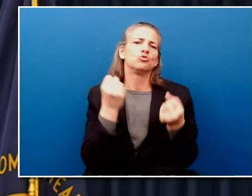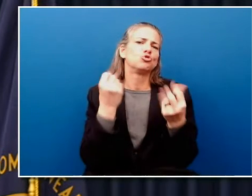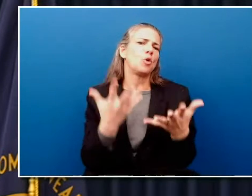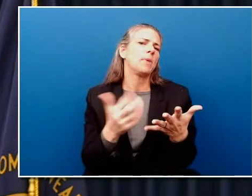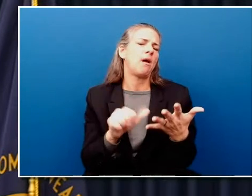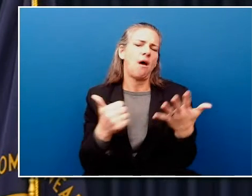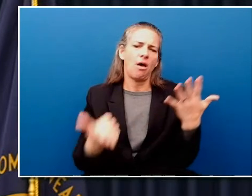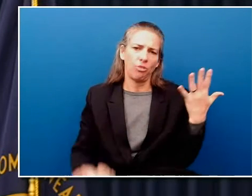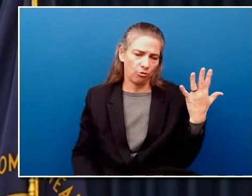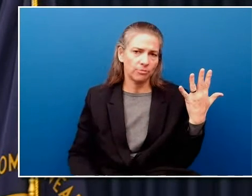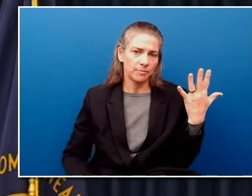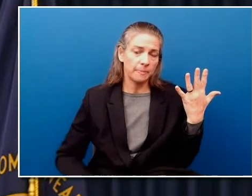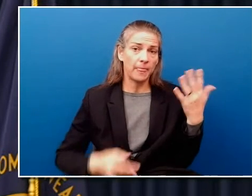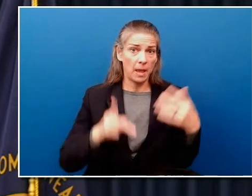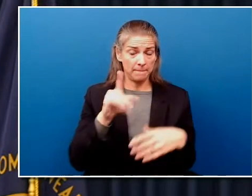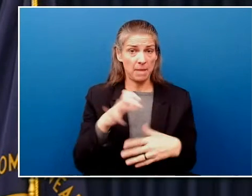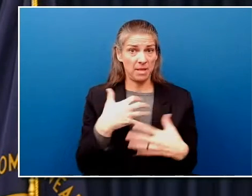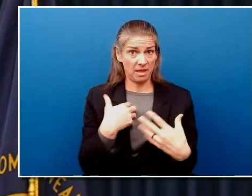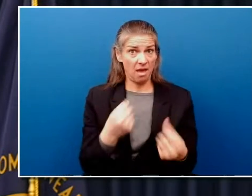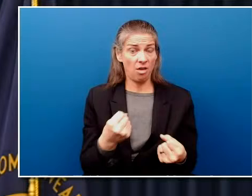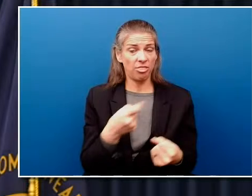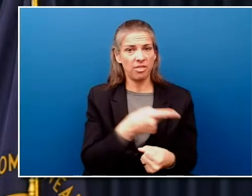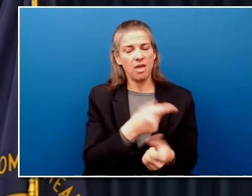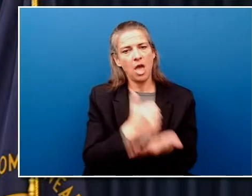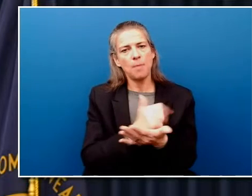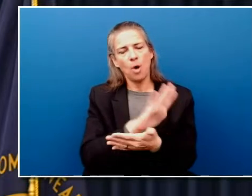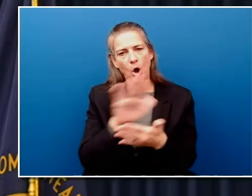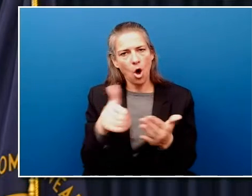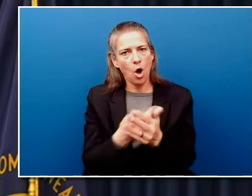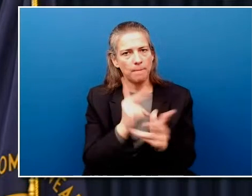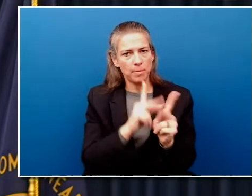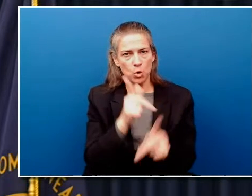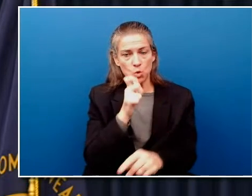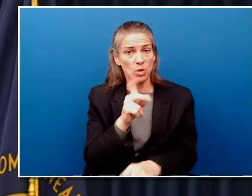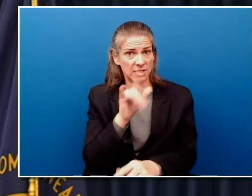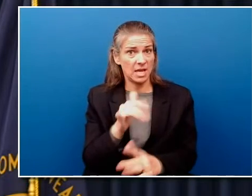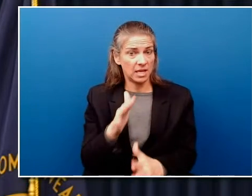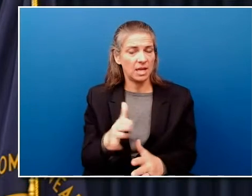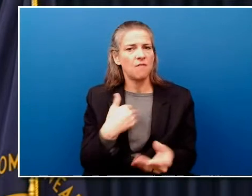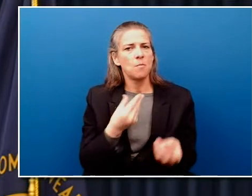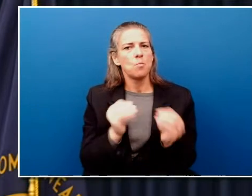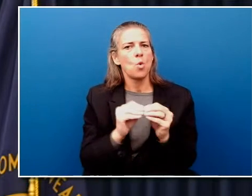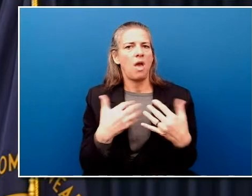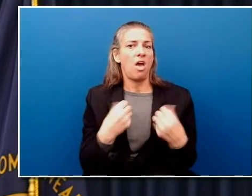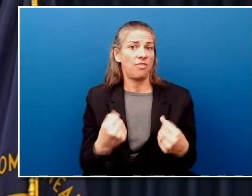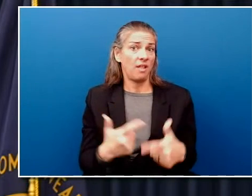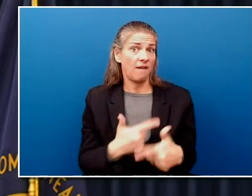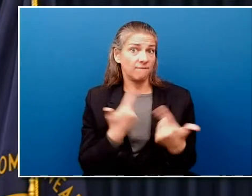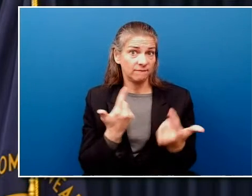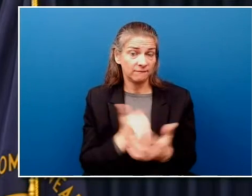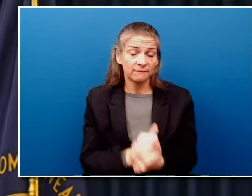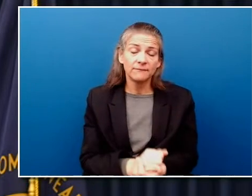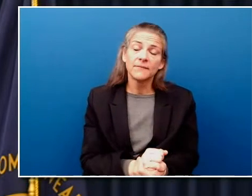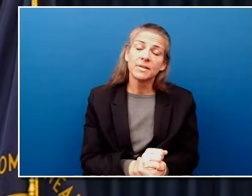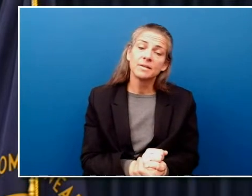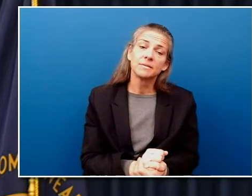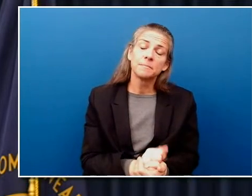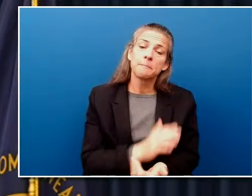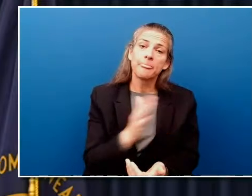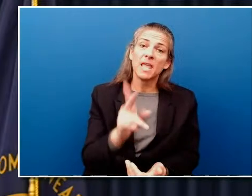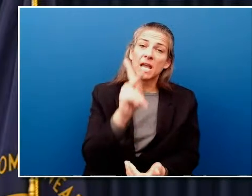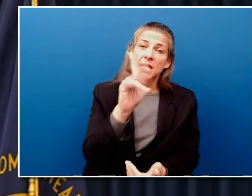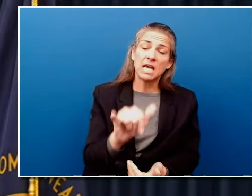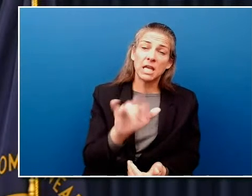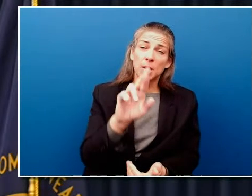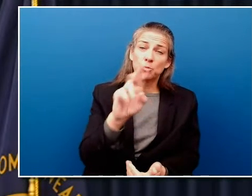more. Public health helps all Kentuckians live healthier lives. One service I want to highlight is a Kentucky Prescription